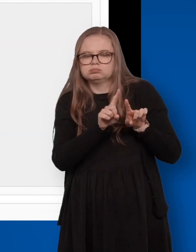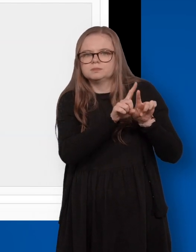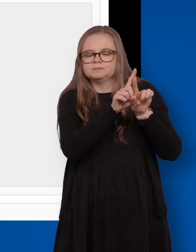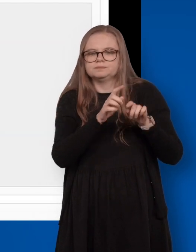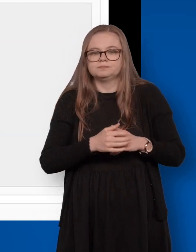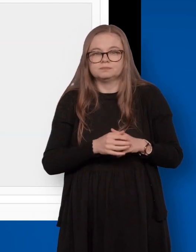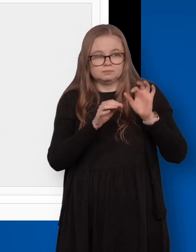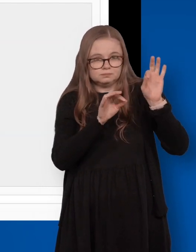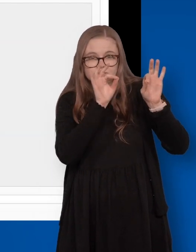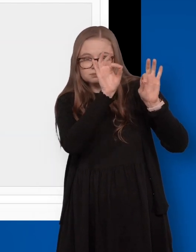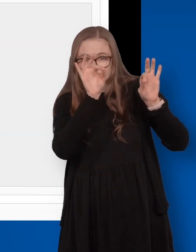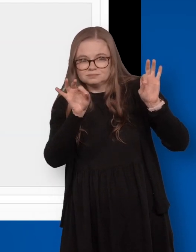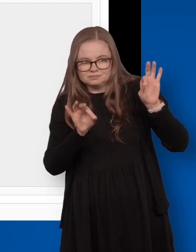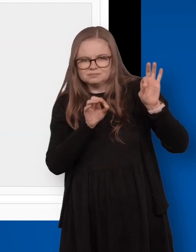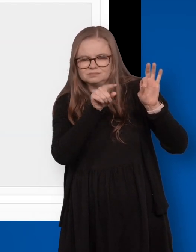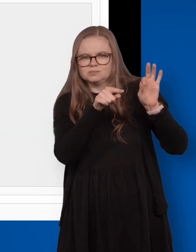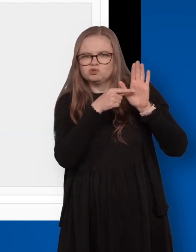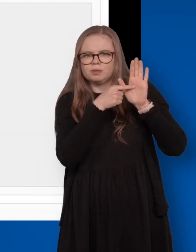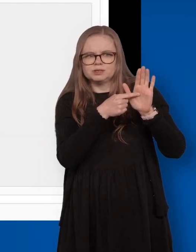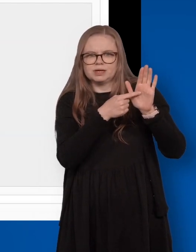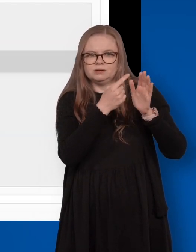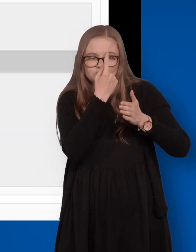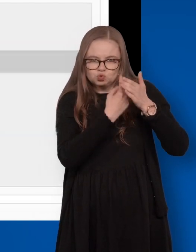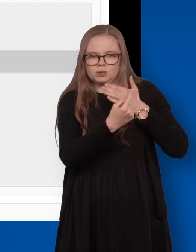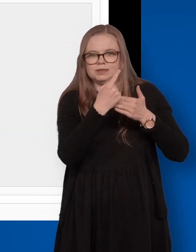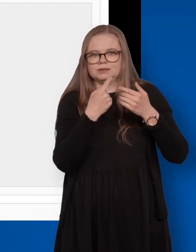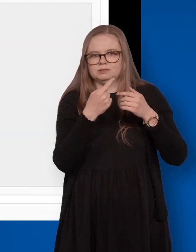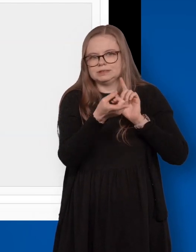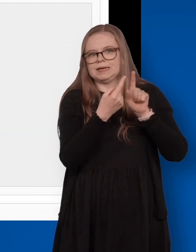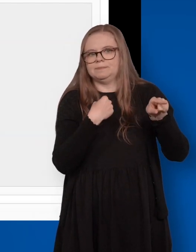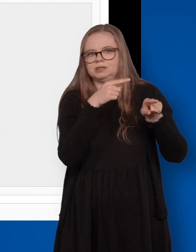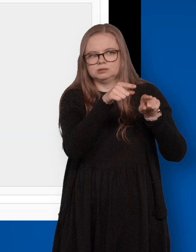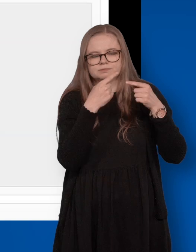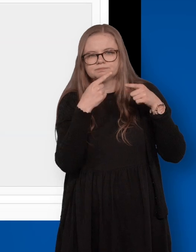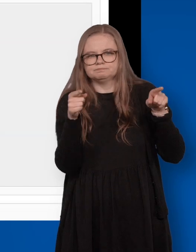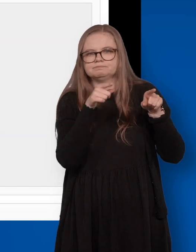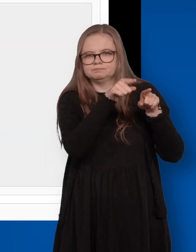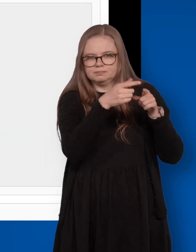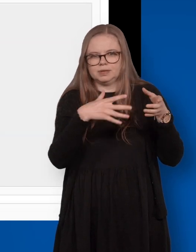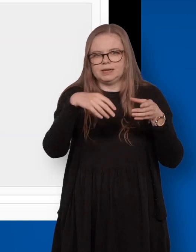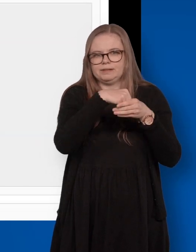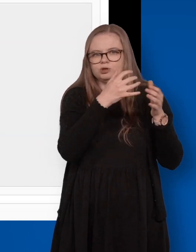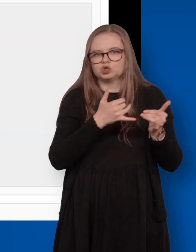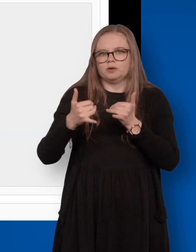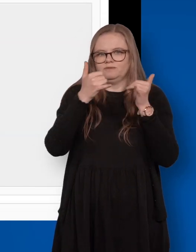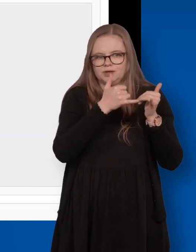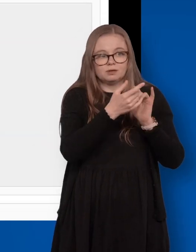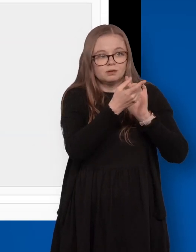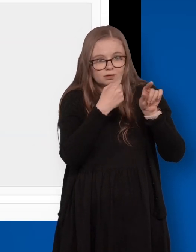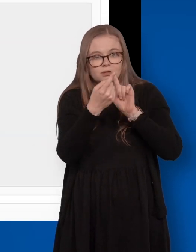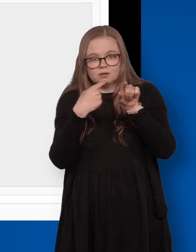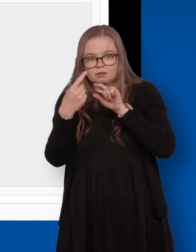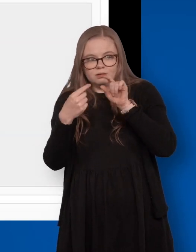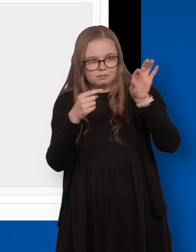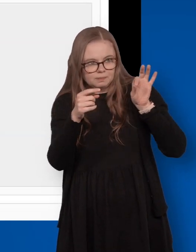essentially represents a unique statement that was made by a respondent who was taking part in the survey. So we can see up here for